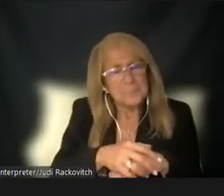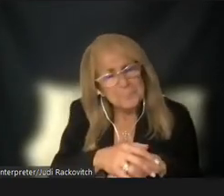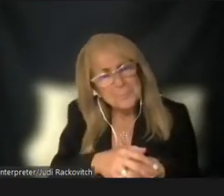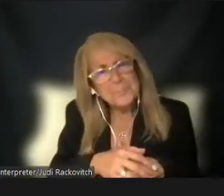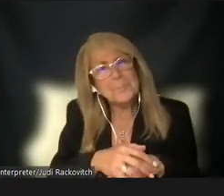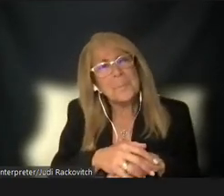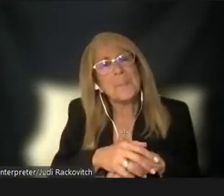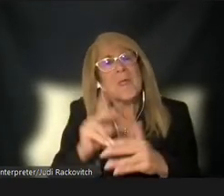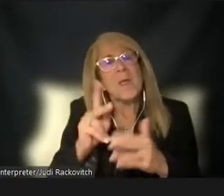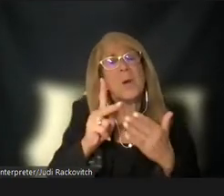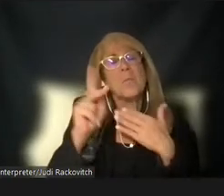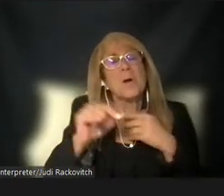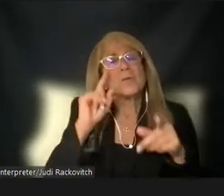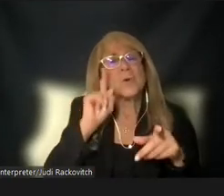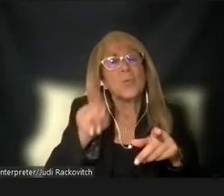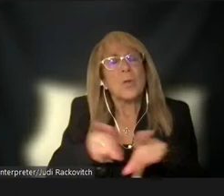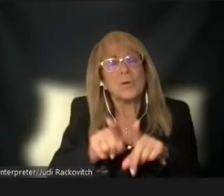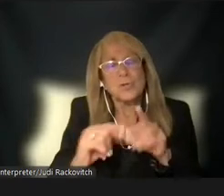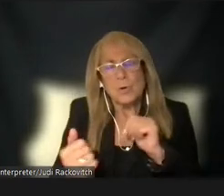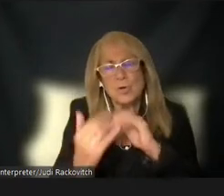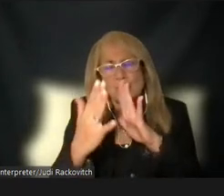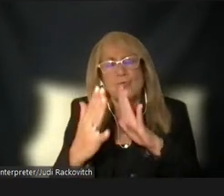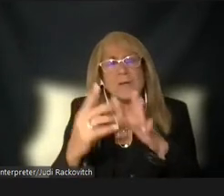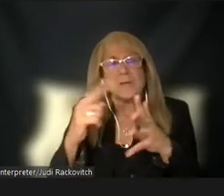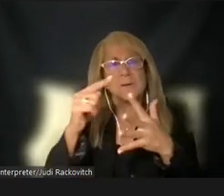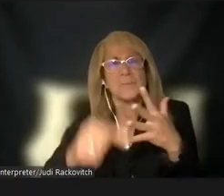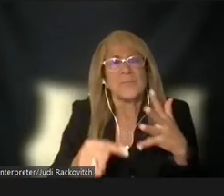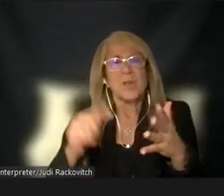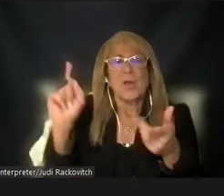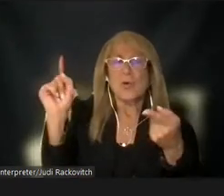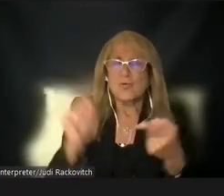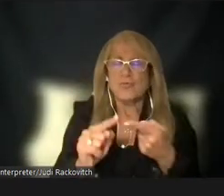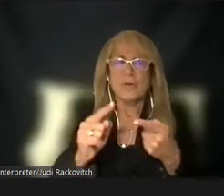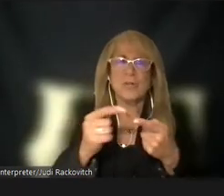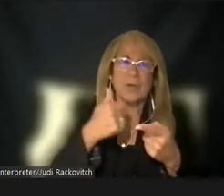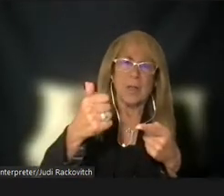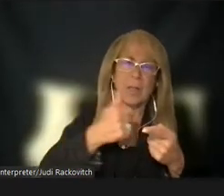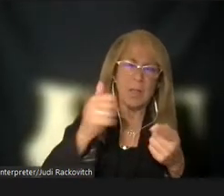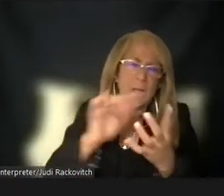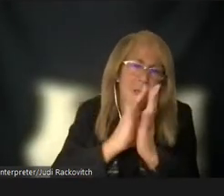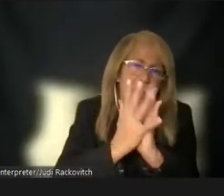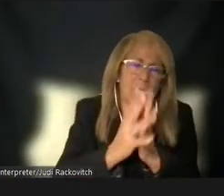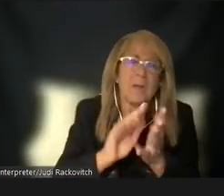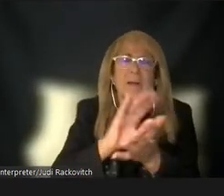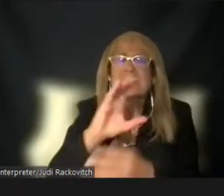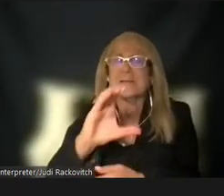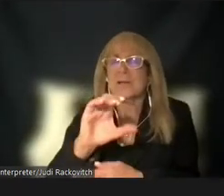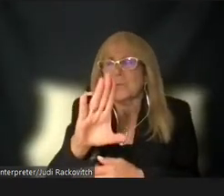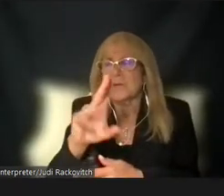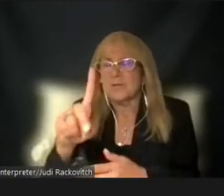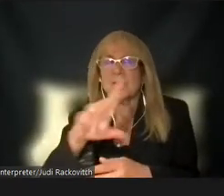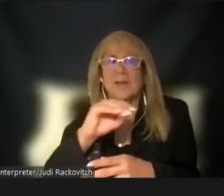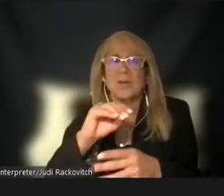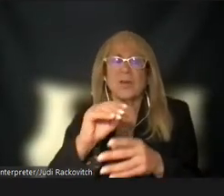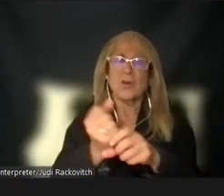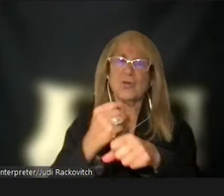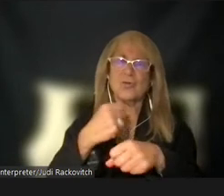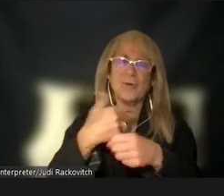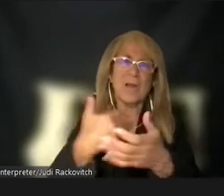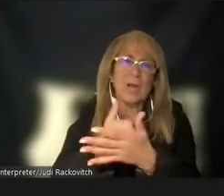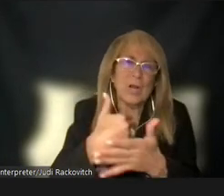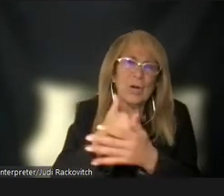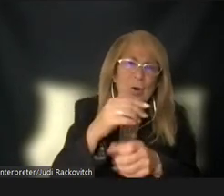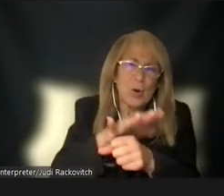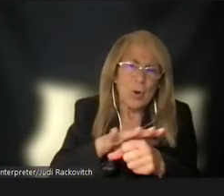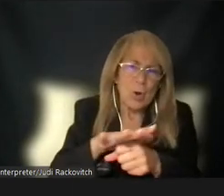The project would address the following needs. Reduce vehicle congestion in the Manhattan Central Business District, and create a new local recurring funding source for